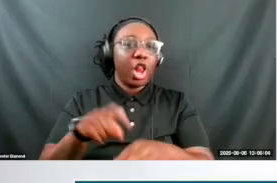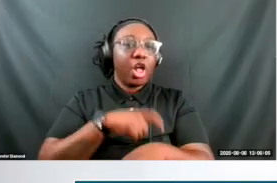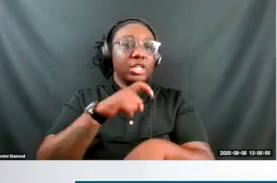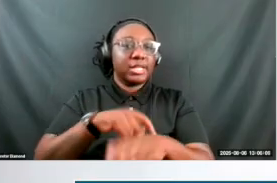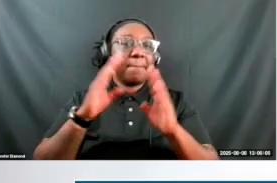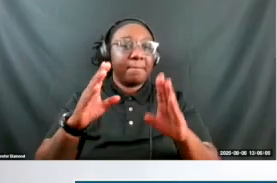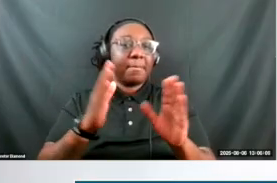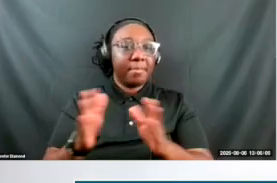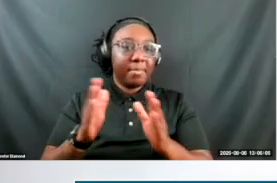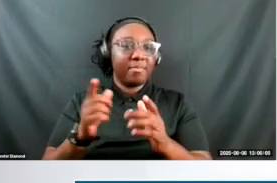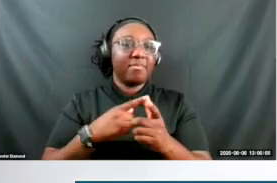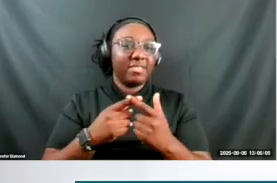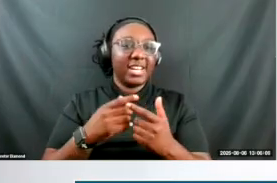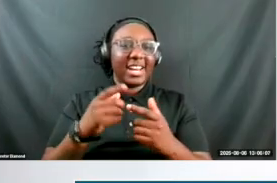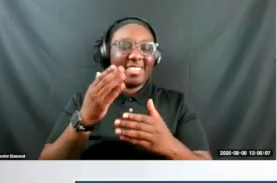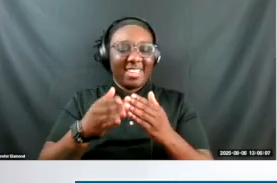Next slide, please.